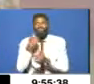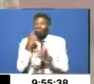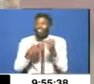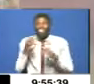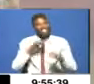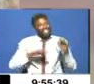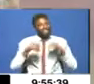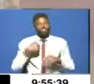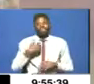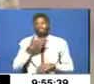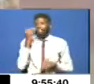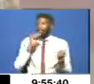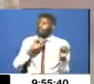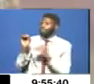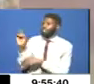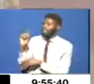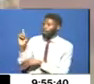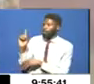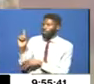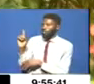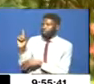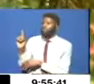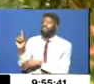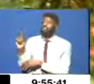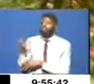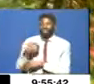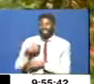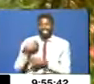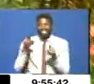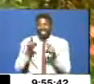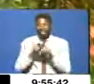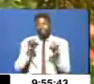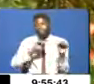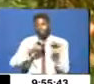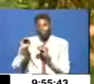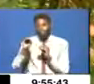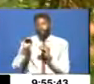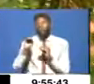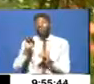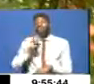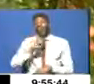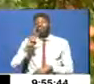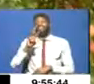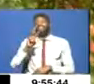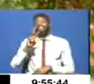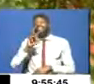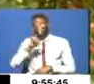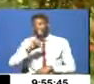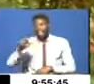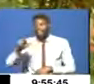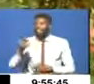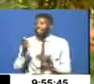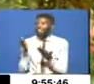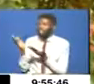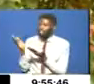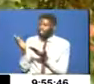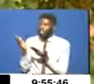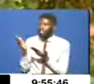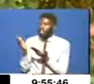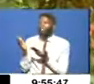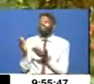Nairobi. So I identified a practice in Westlands. Phil Heath was the owner of this